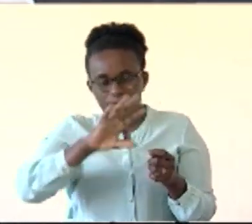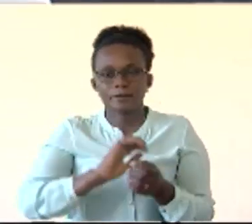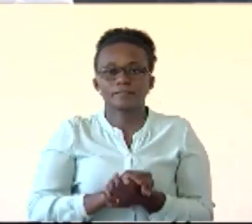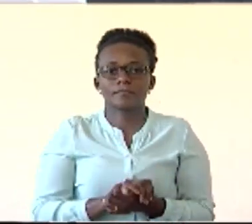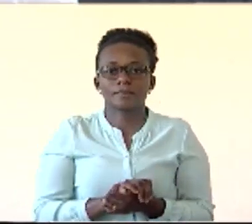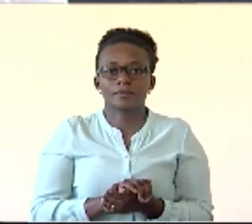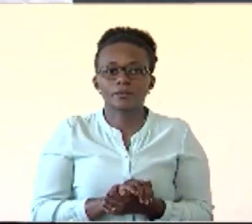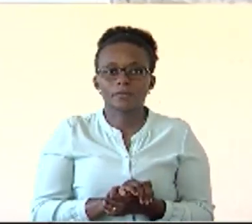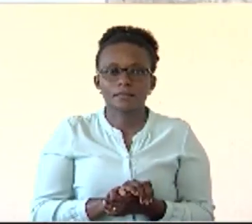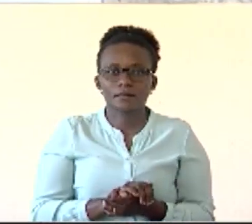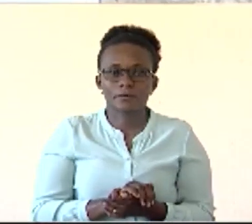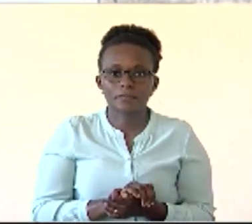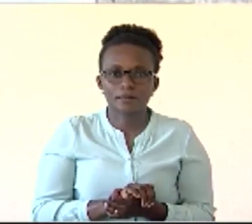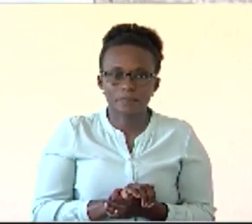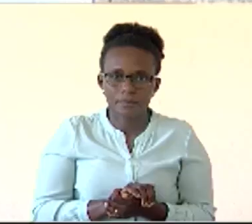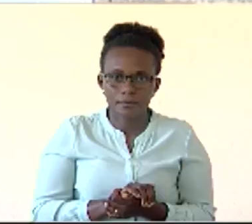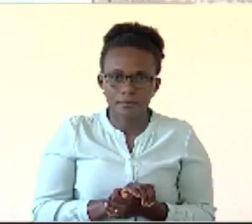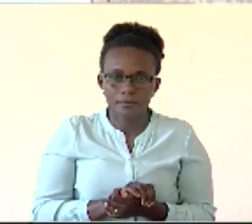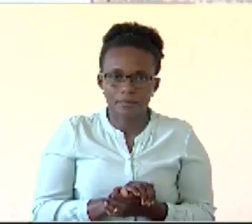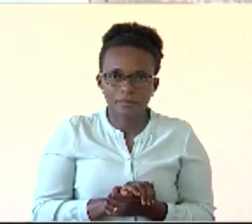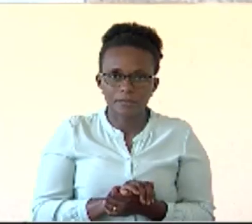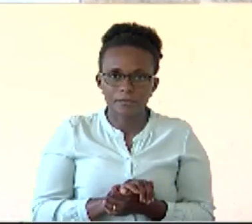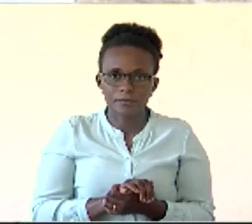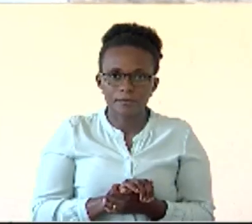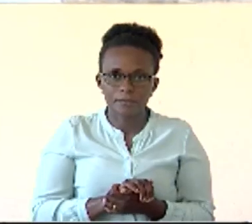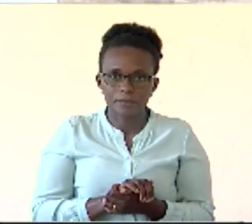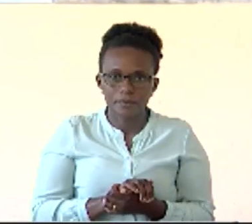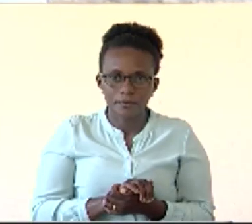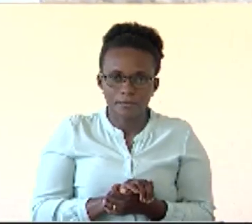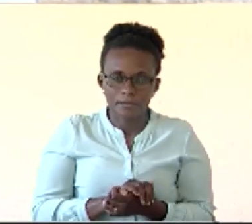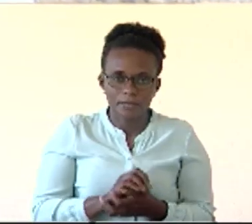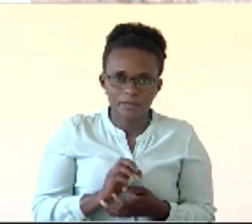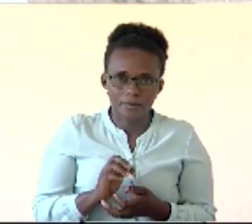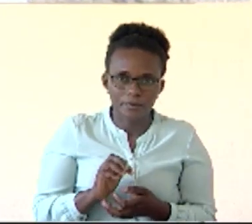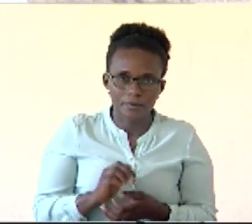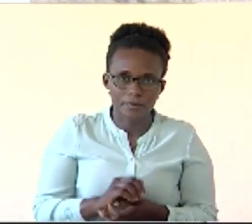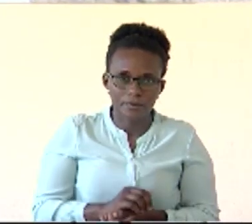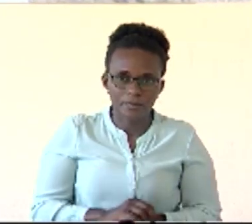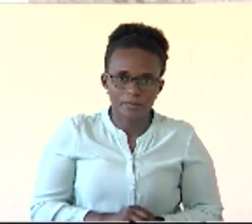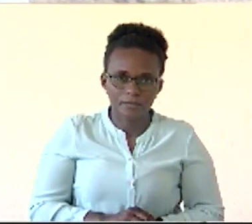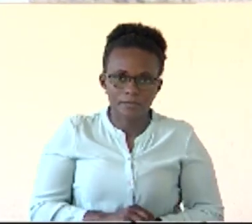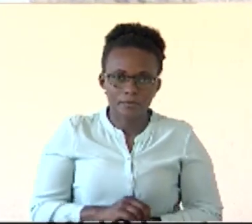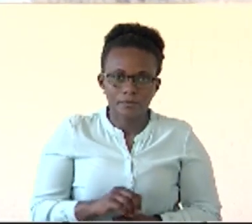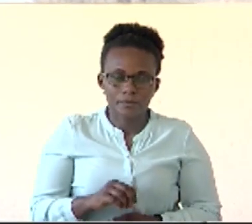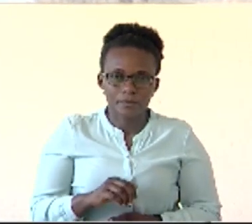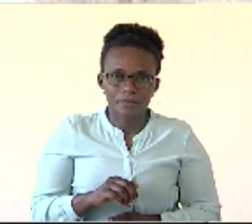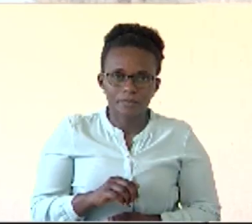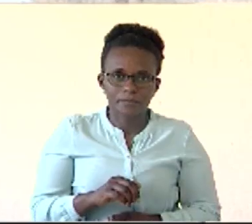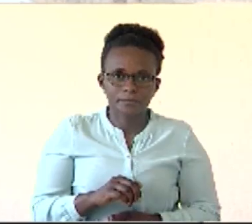electrodes. I've just got these ones from the dry cells. You don't need to buy the electrodes. Once you have the used